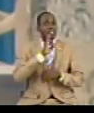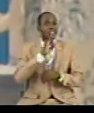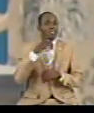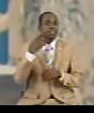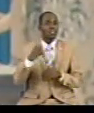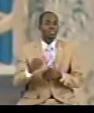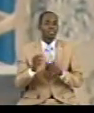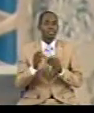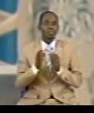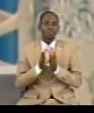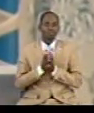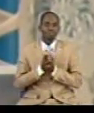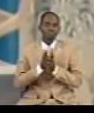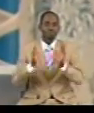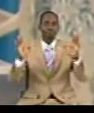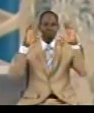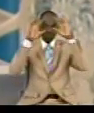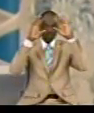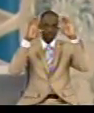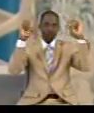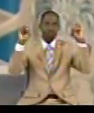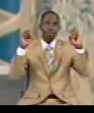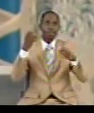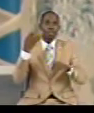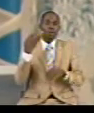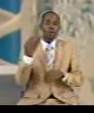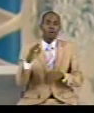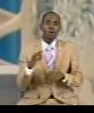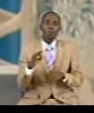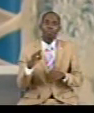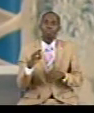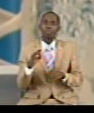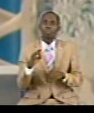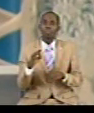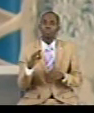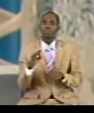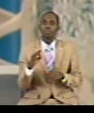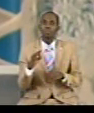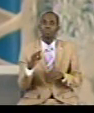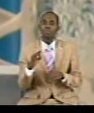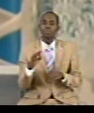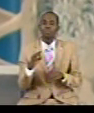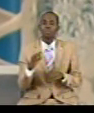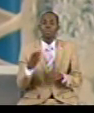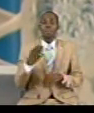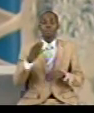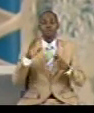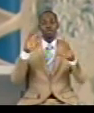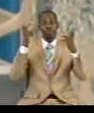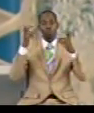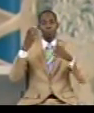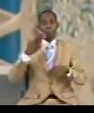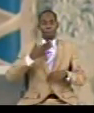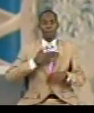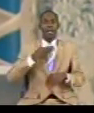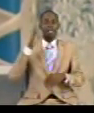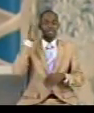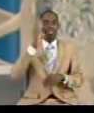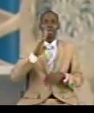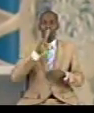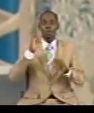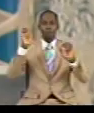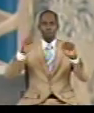superintendent of MISPEM, Mine Shall Be Possible Evangelistic Ministry.